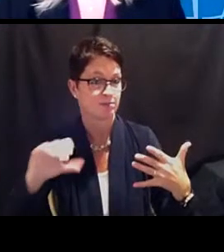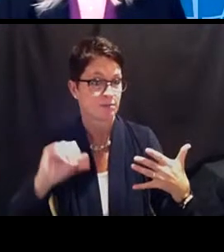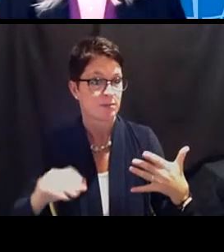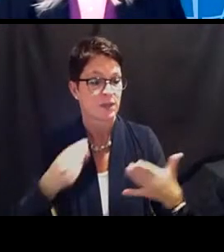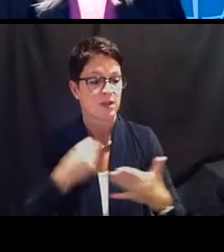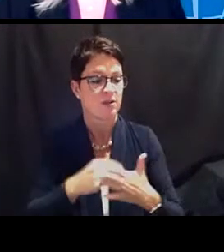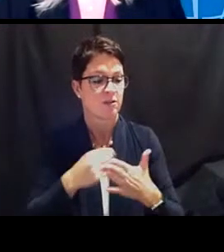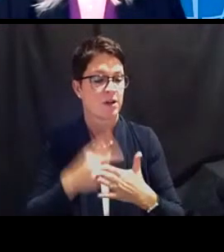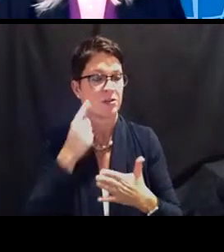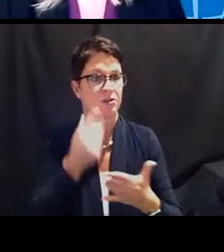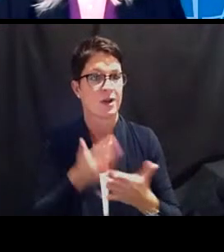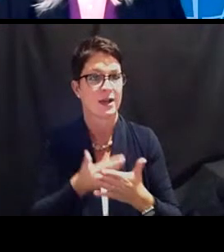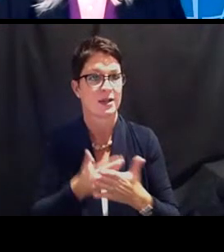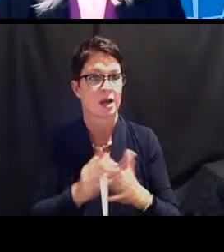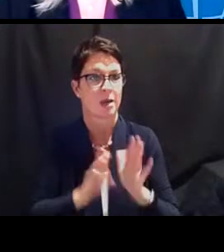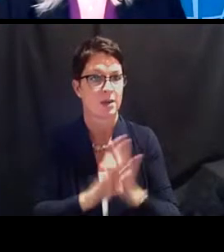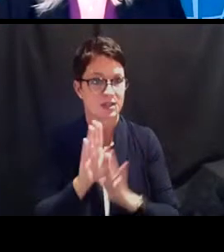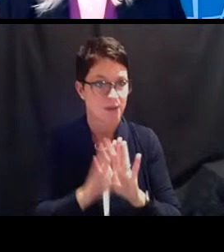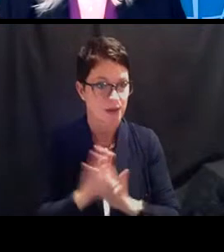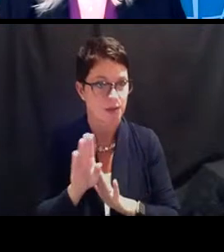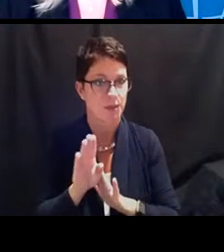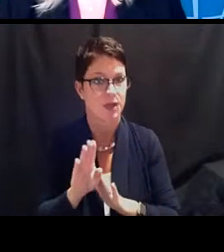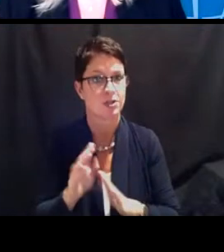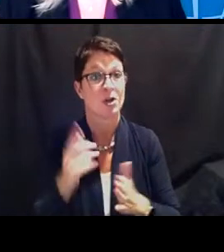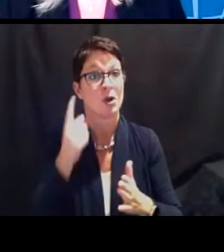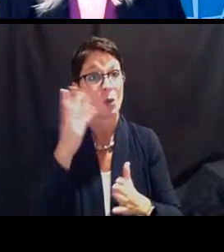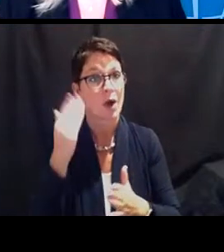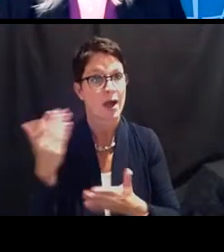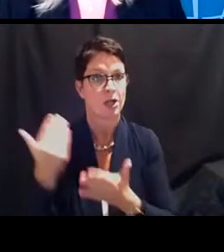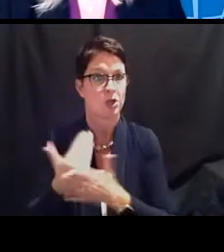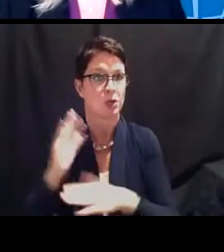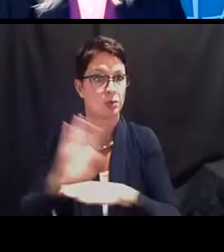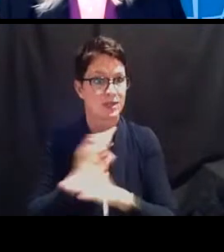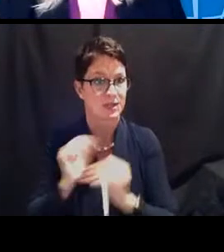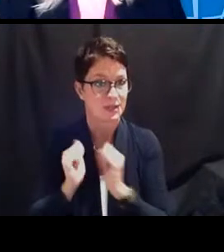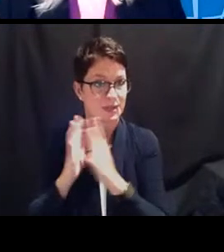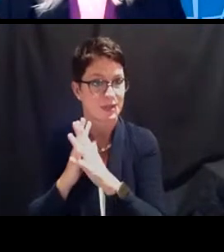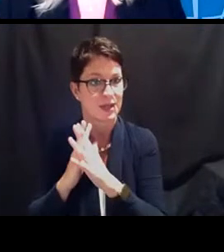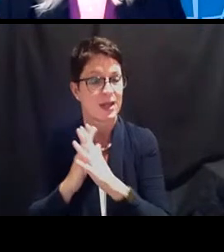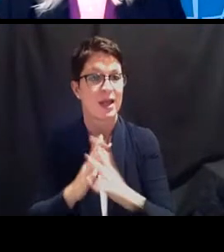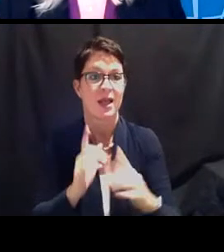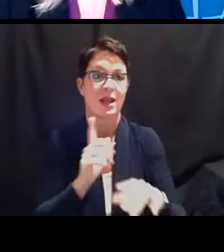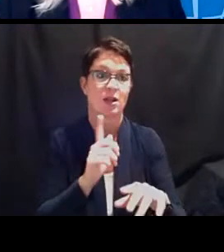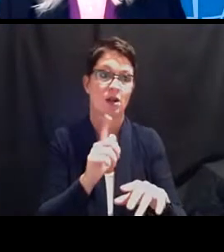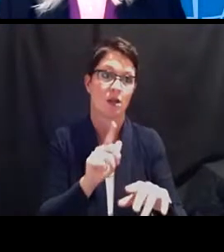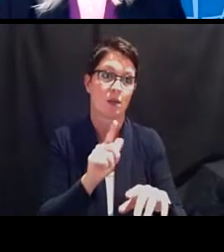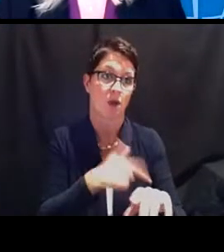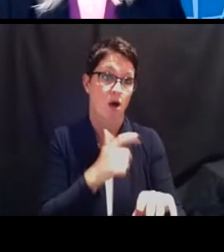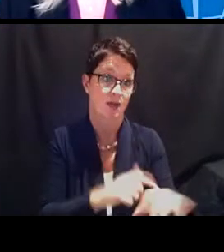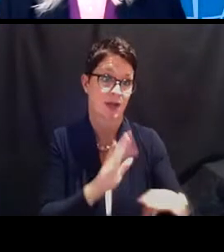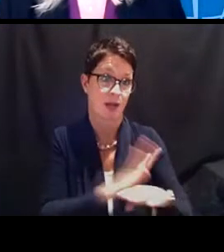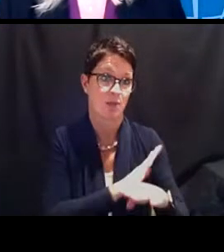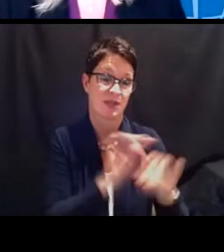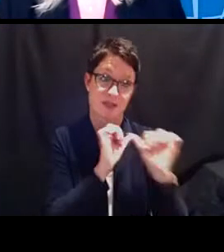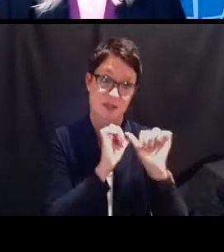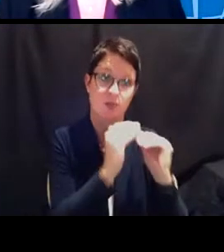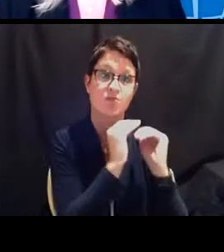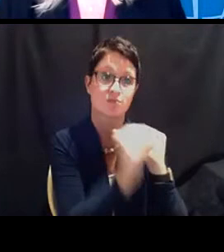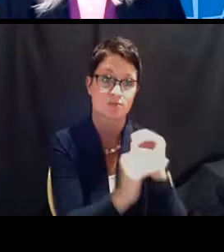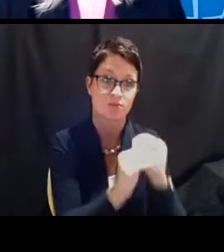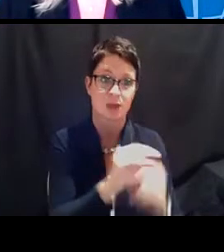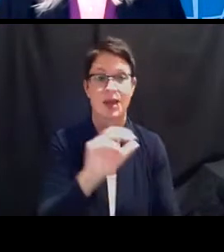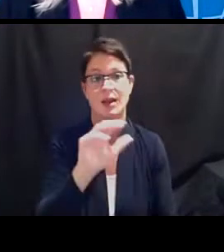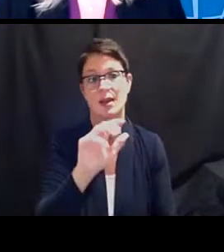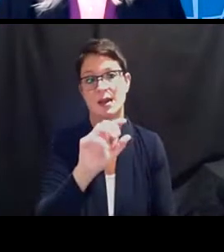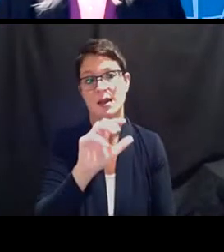development, incentive to bring new businesses and maintain long-standing businesses through Astoria Boulevard and Ditmars